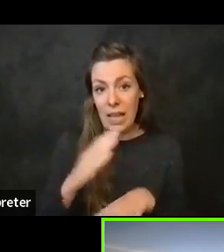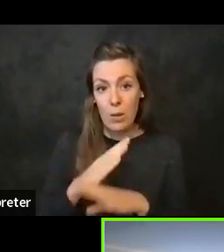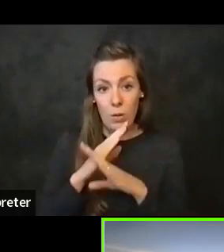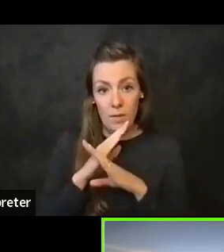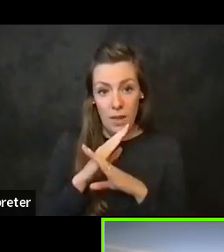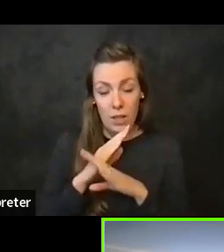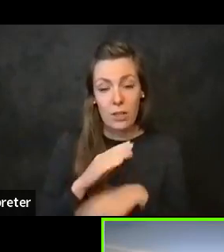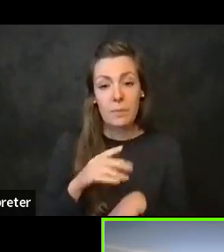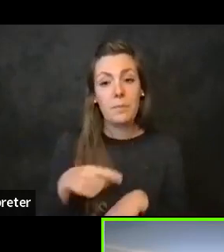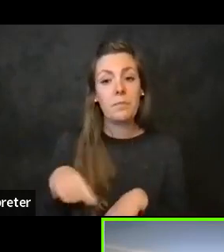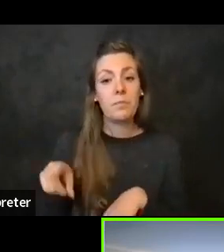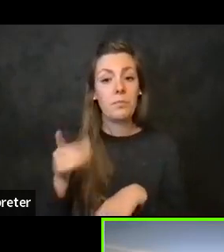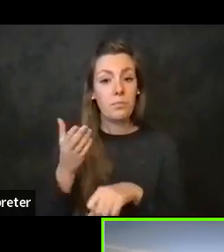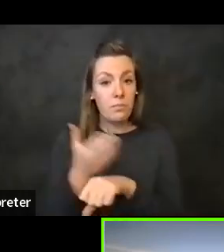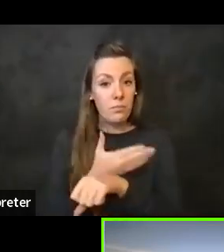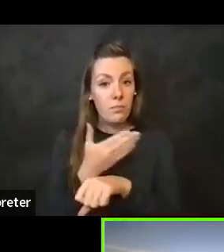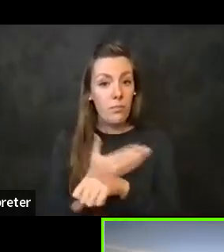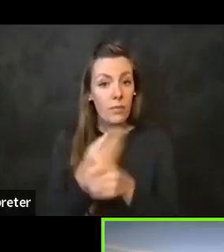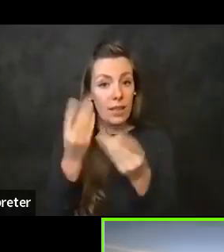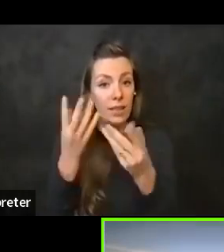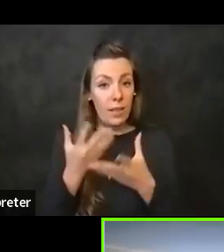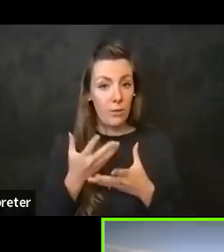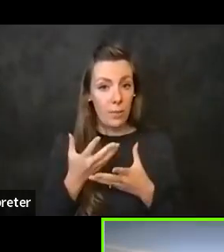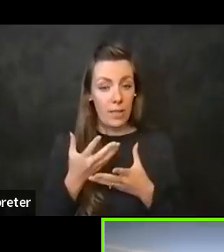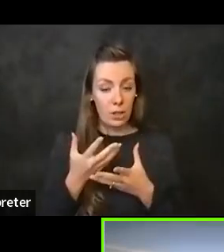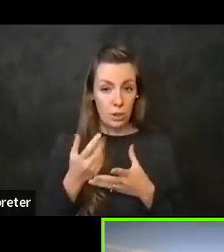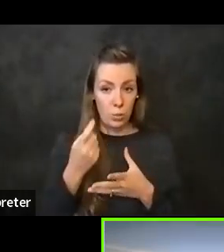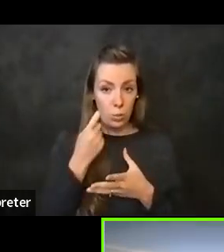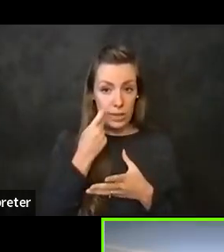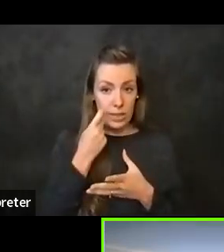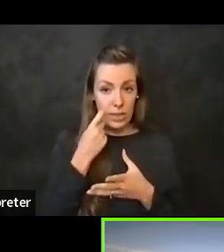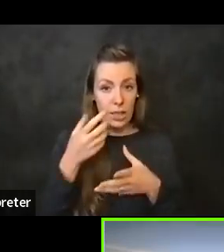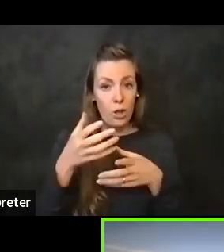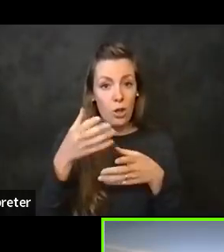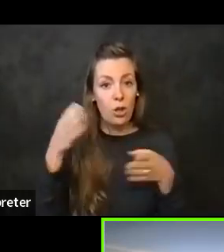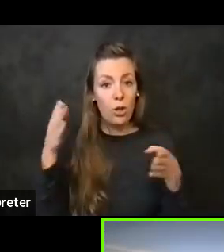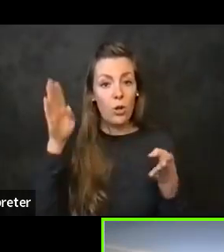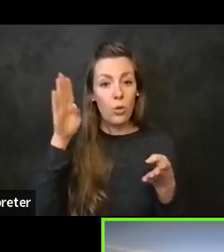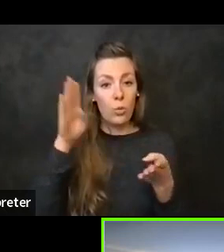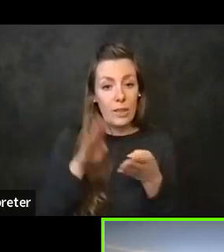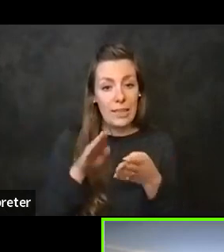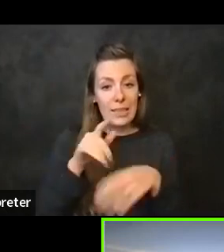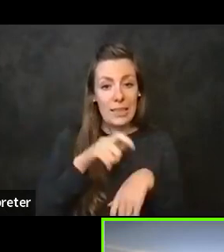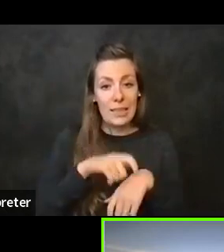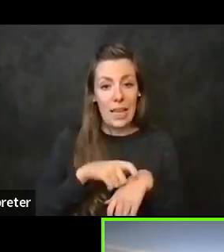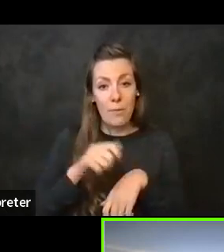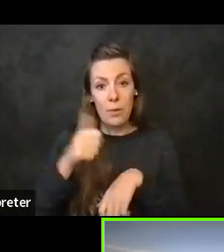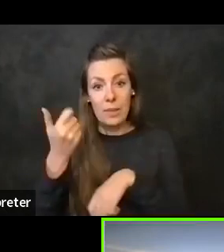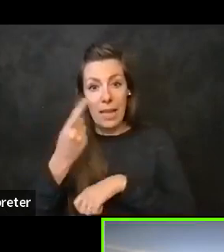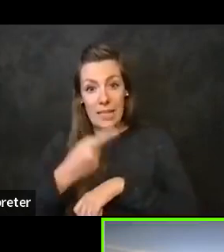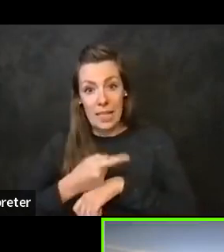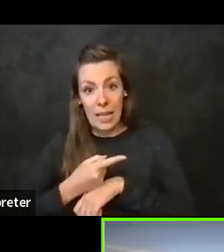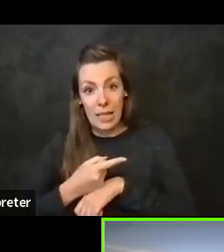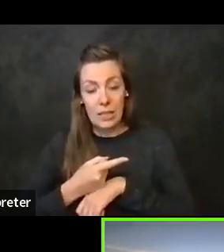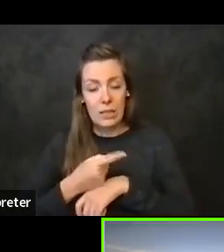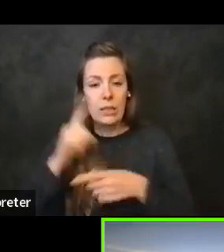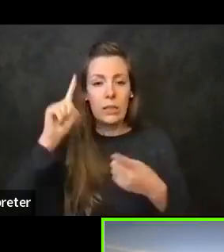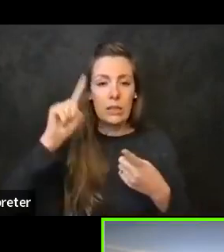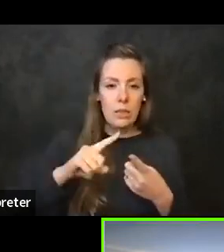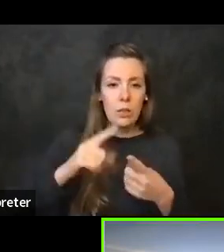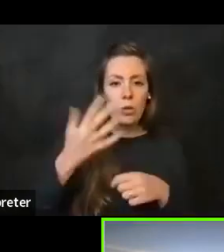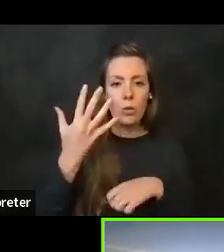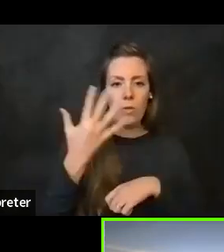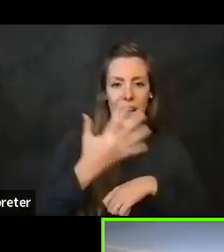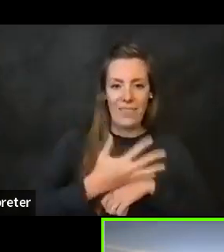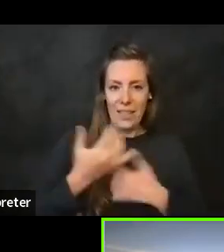also updated the quarantine and isolation guidelines, shortening the time from 10 to 5 days. And lastly, I issued